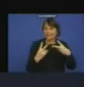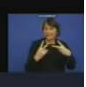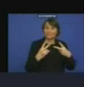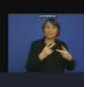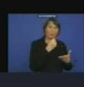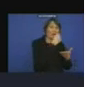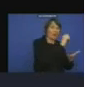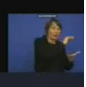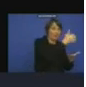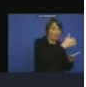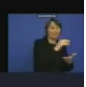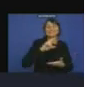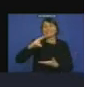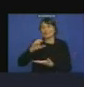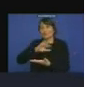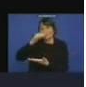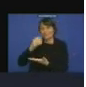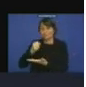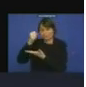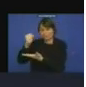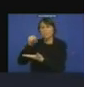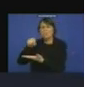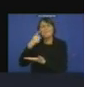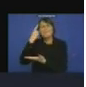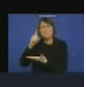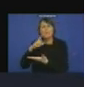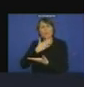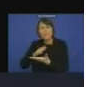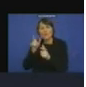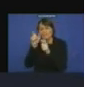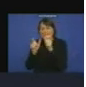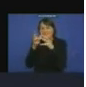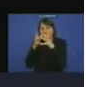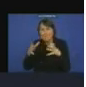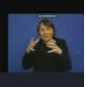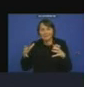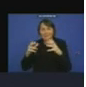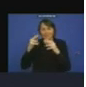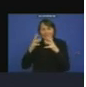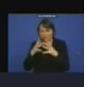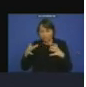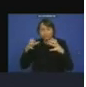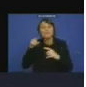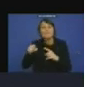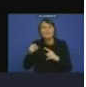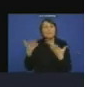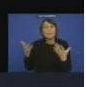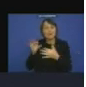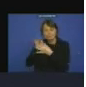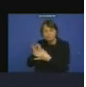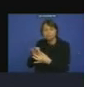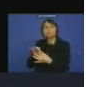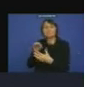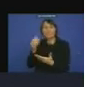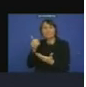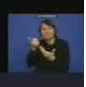for capacity building. It's a lump sum based on budget and evaluation. So the lump sum, it can be a different